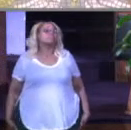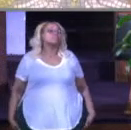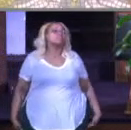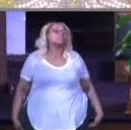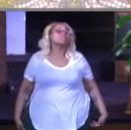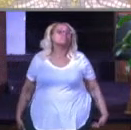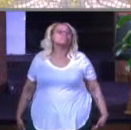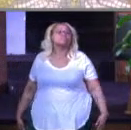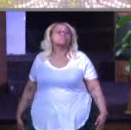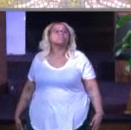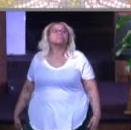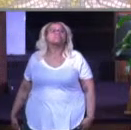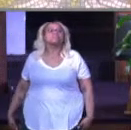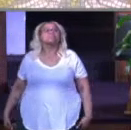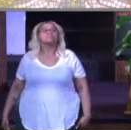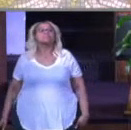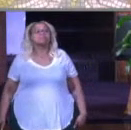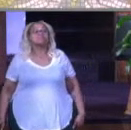Yeah.